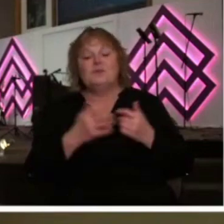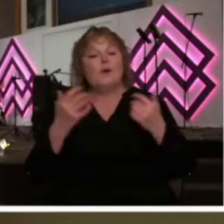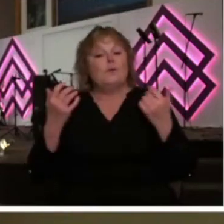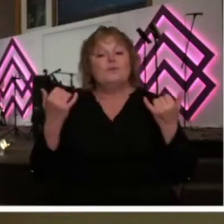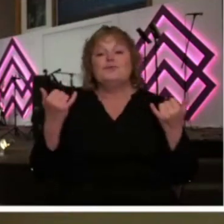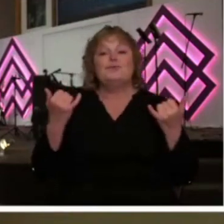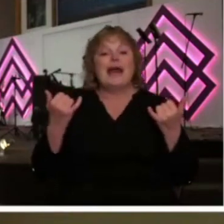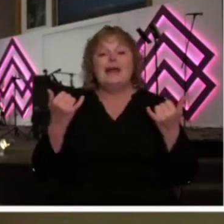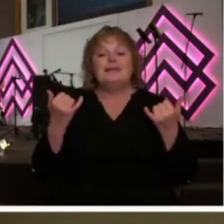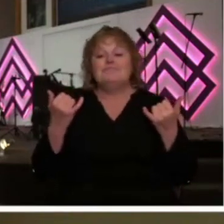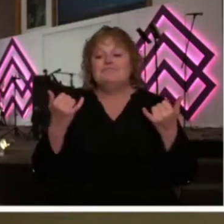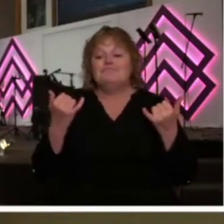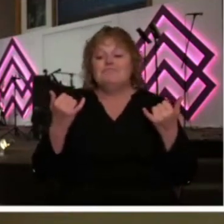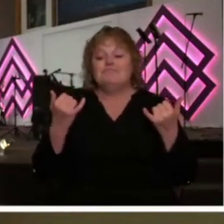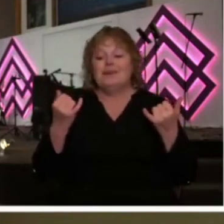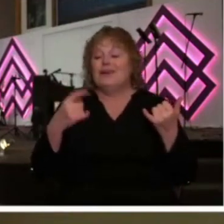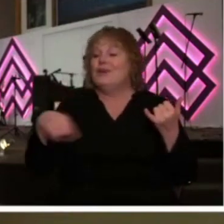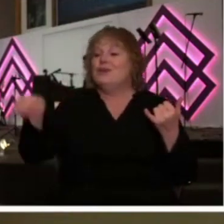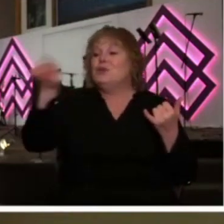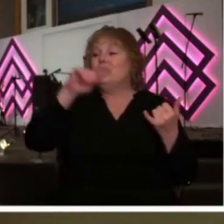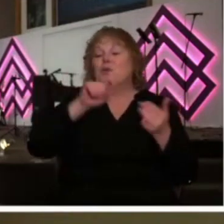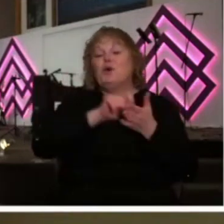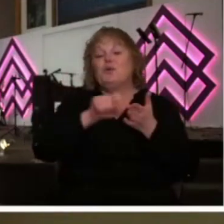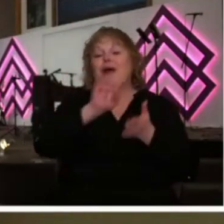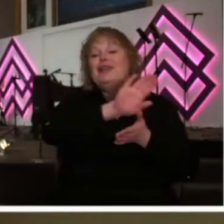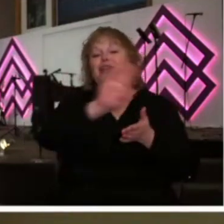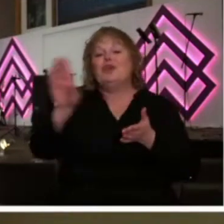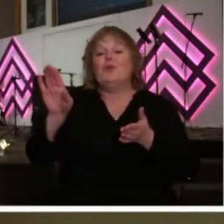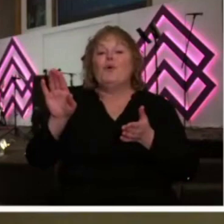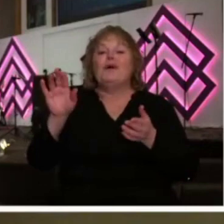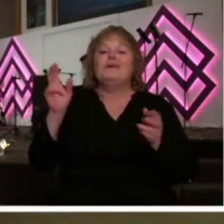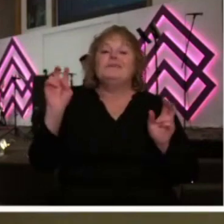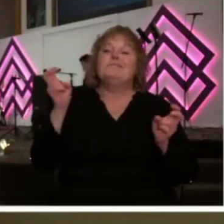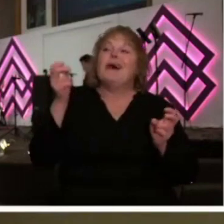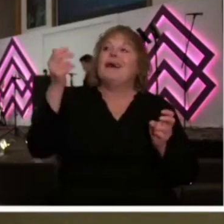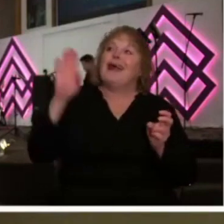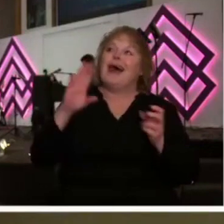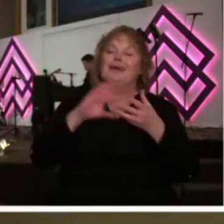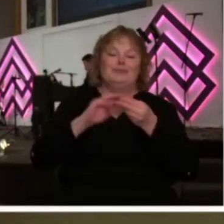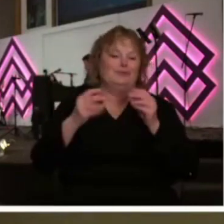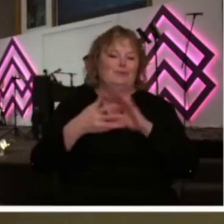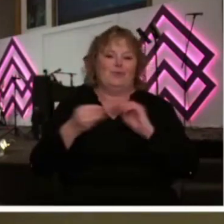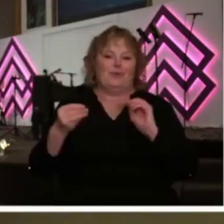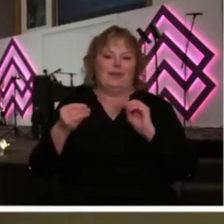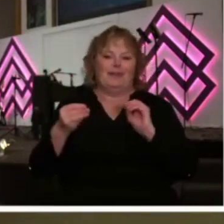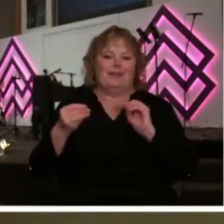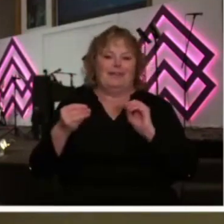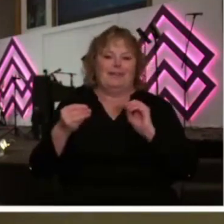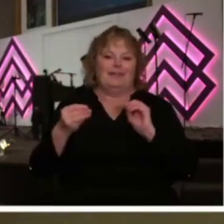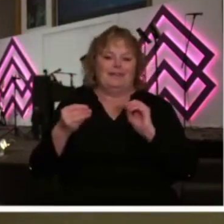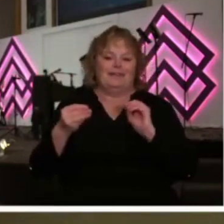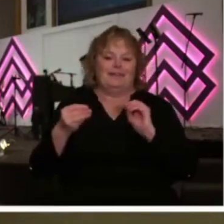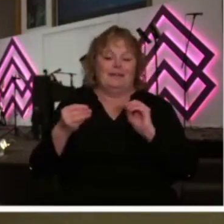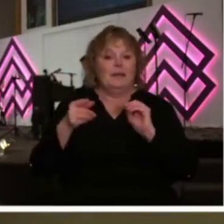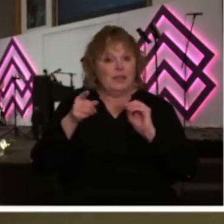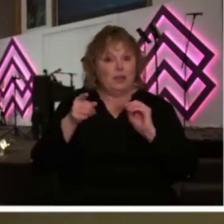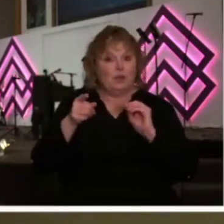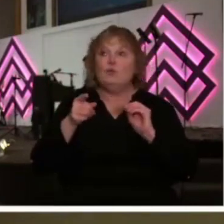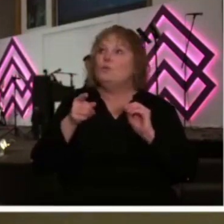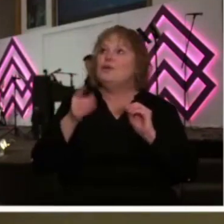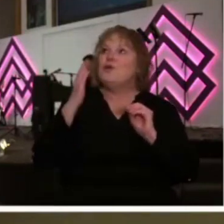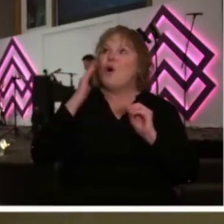your God story today? That you were created for more than ever, or that you settled for lesser things?